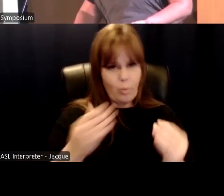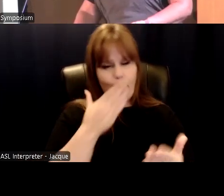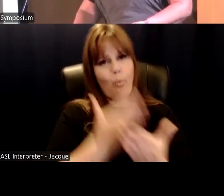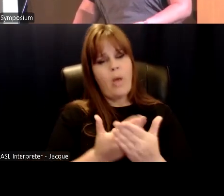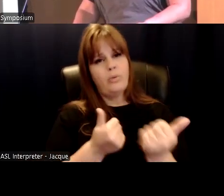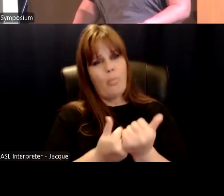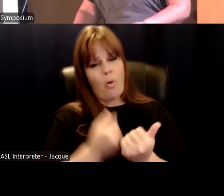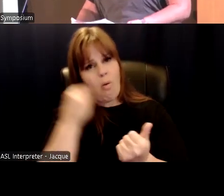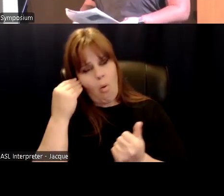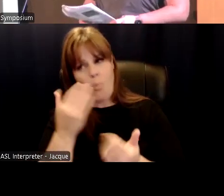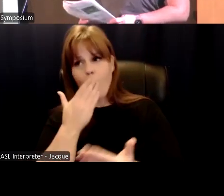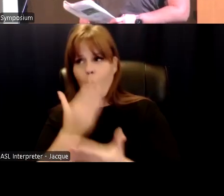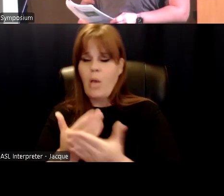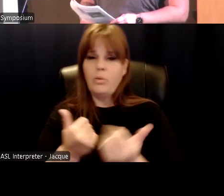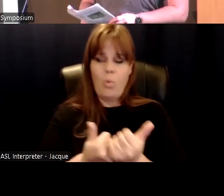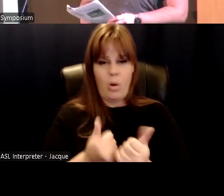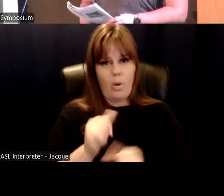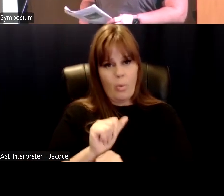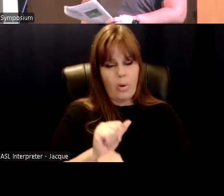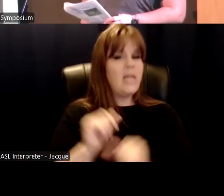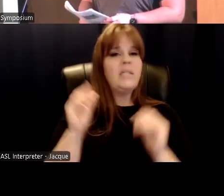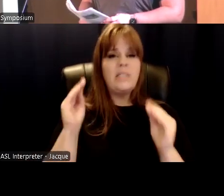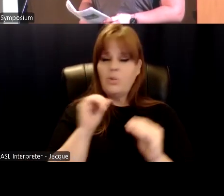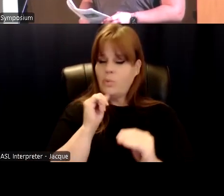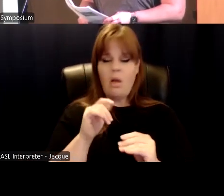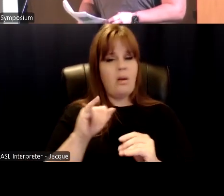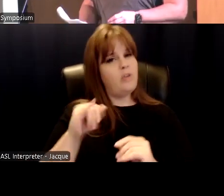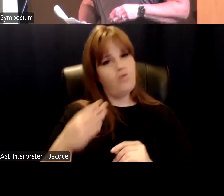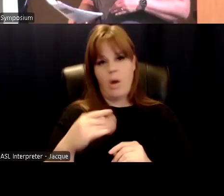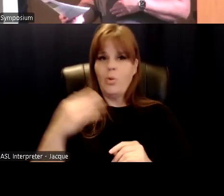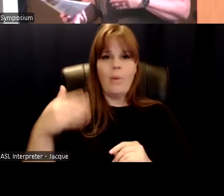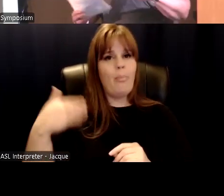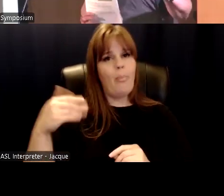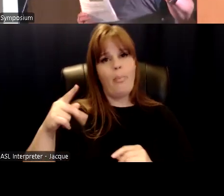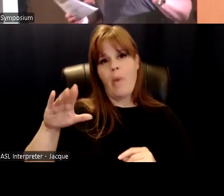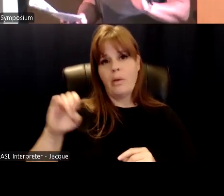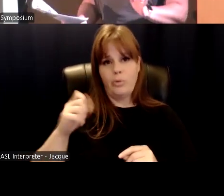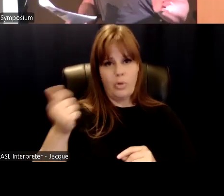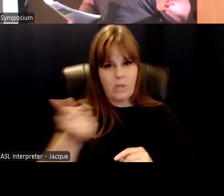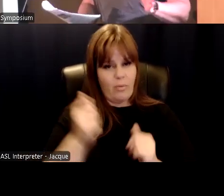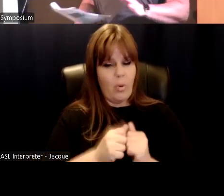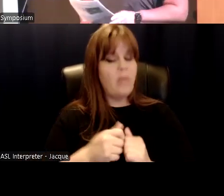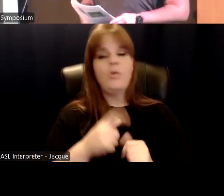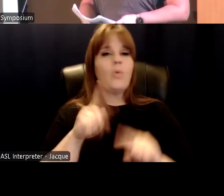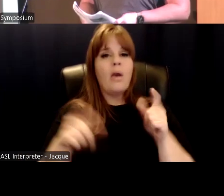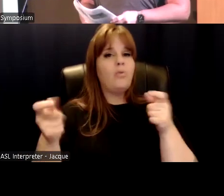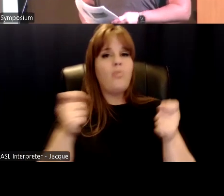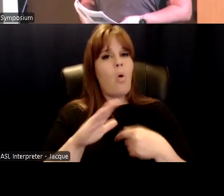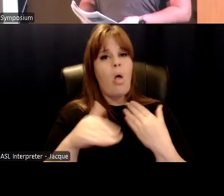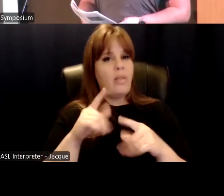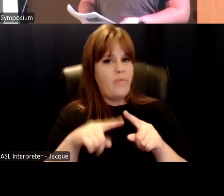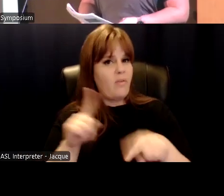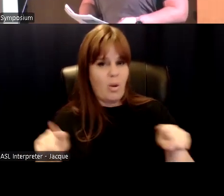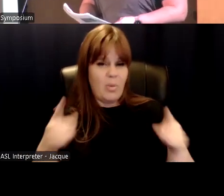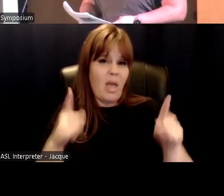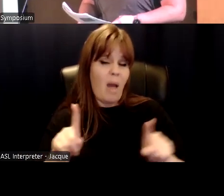work. Teaching was not a job that you can pace yourself at. You cannot control all the variables that happen in a middle